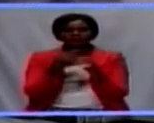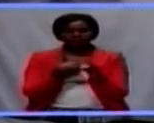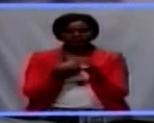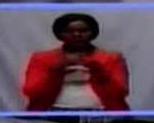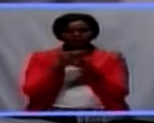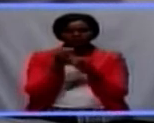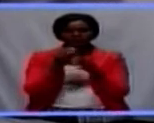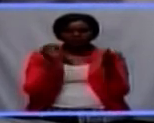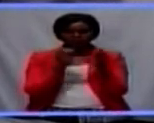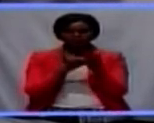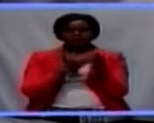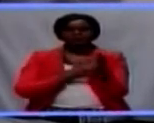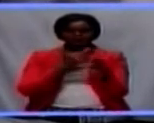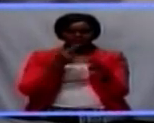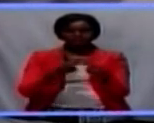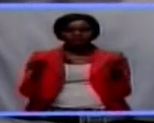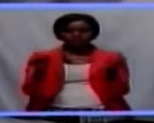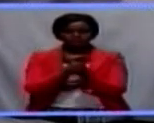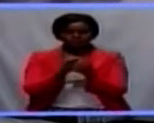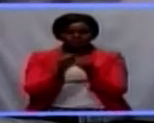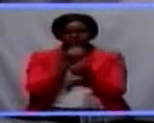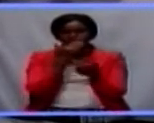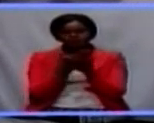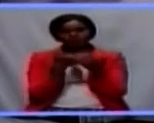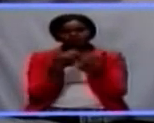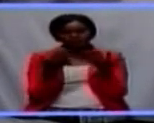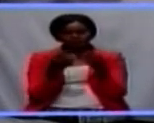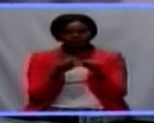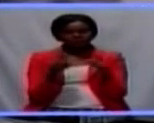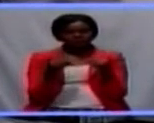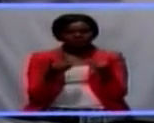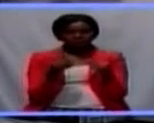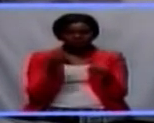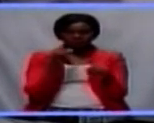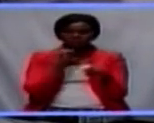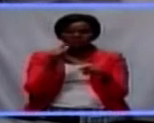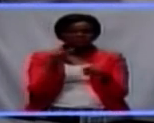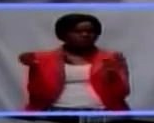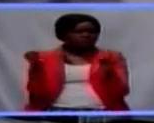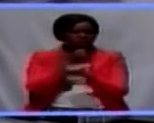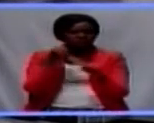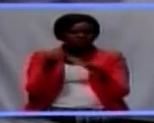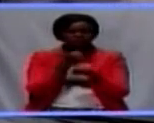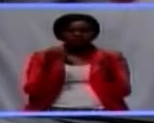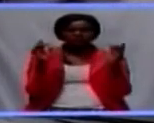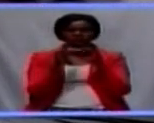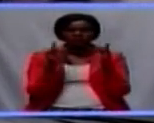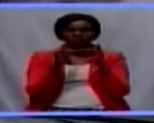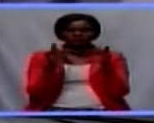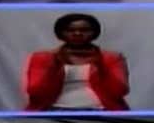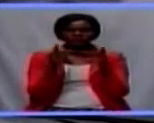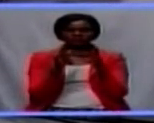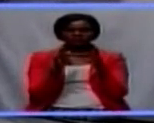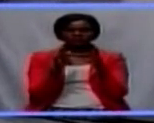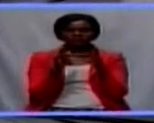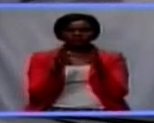put my name in disrepute, of course it's unfair, but you can't fight social media. Who is social media? I mean,